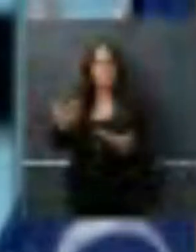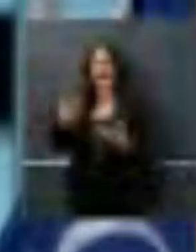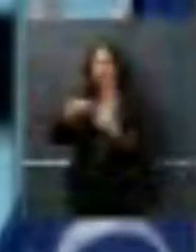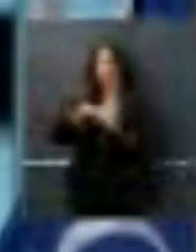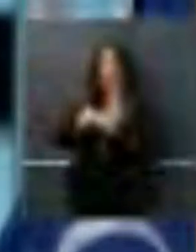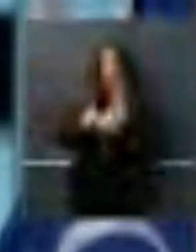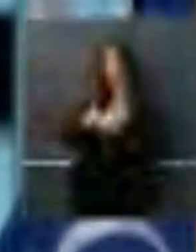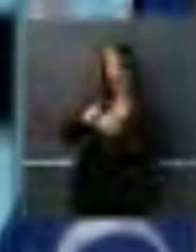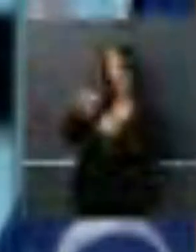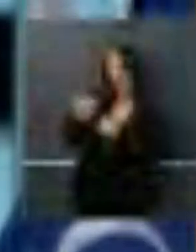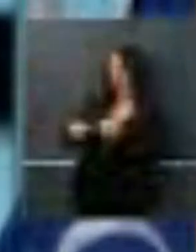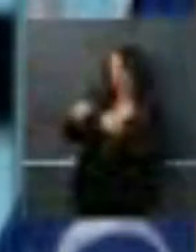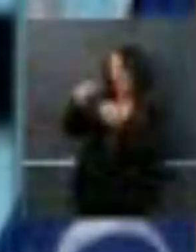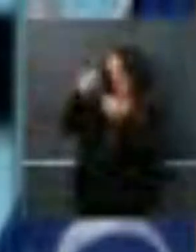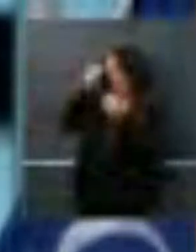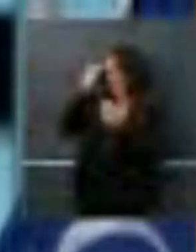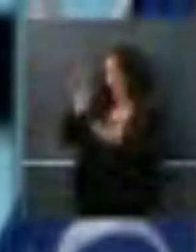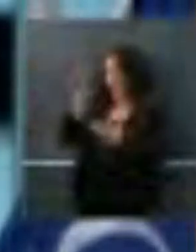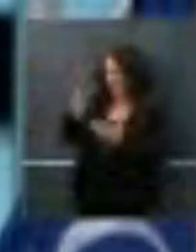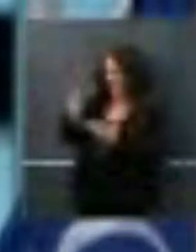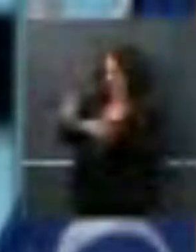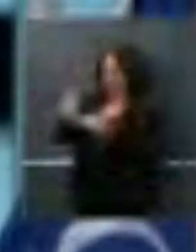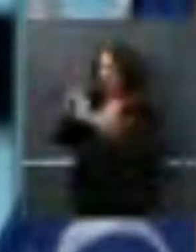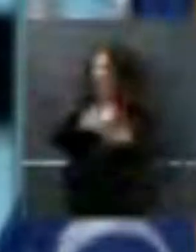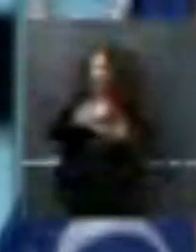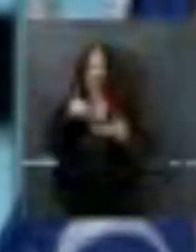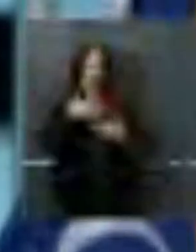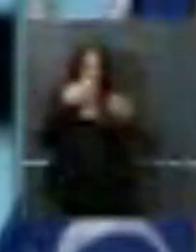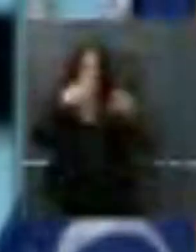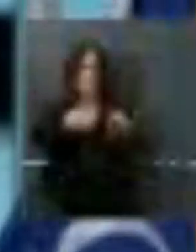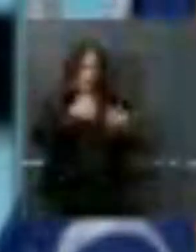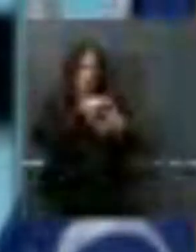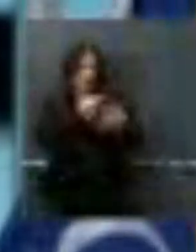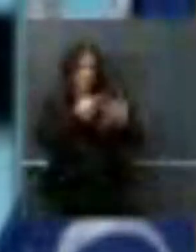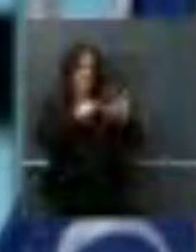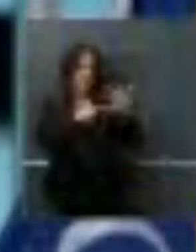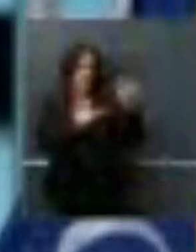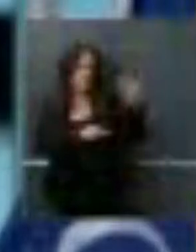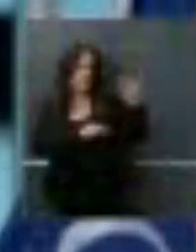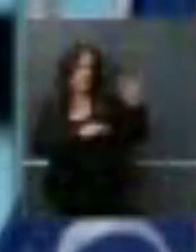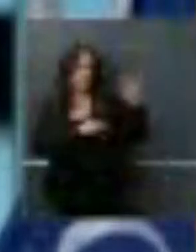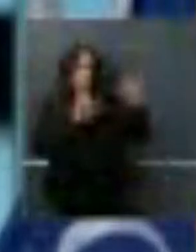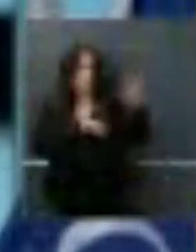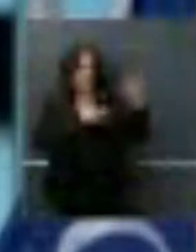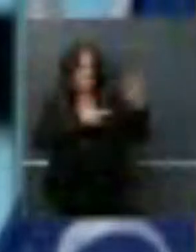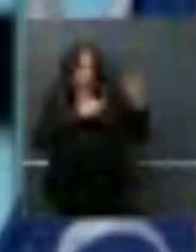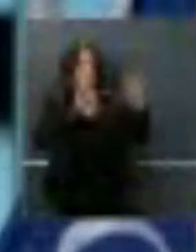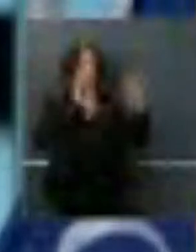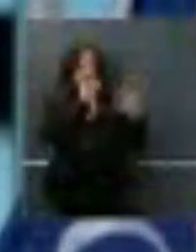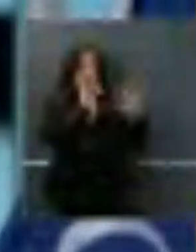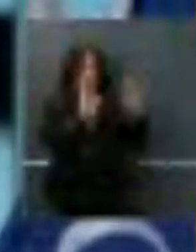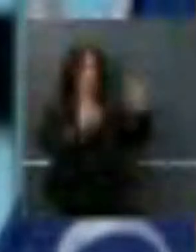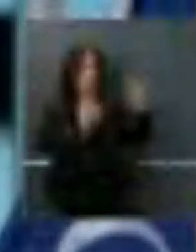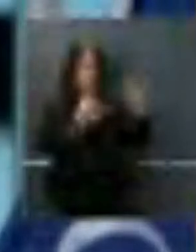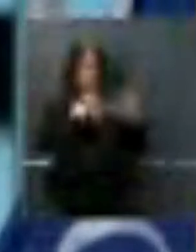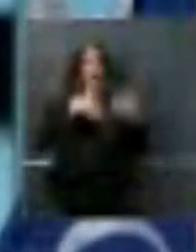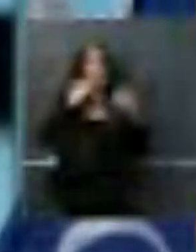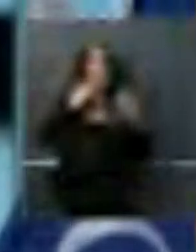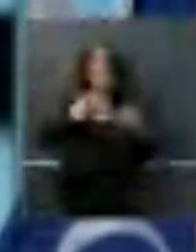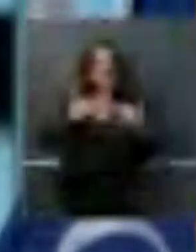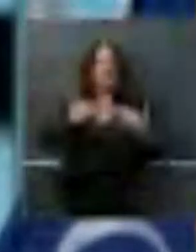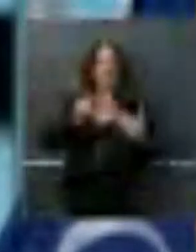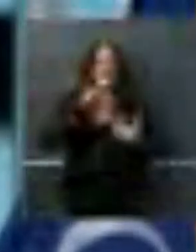to recovery. And I can assure you, in real time, and I hope that's every few days, we're going to make